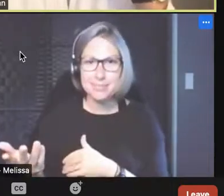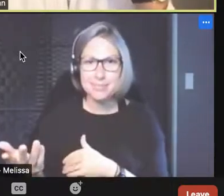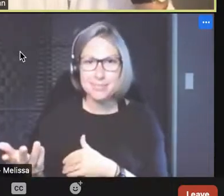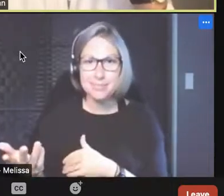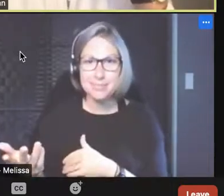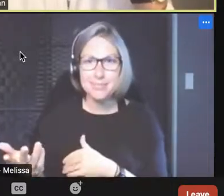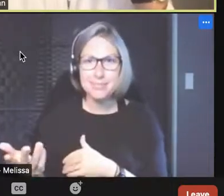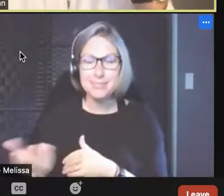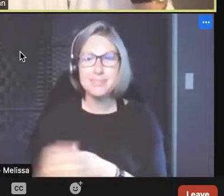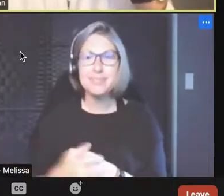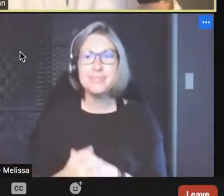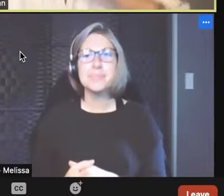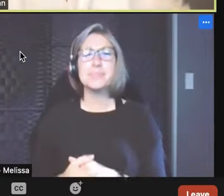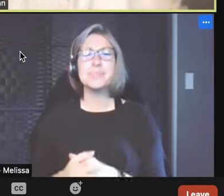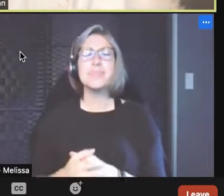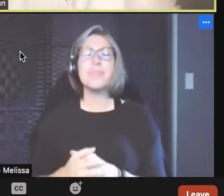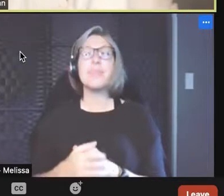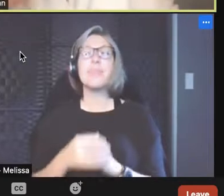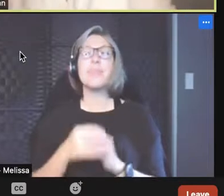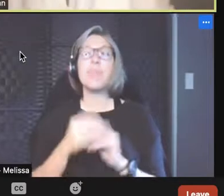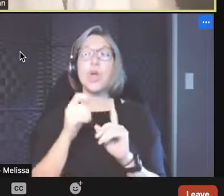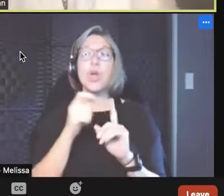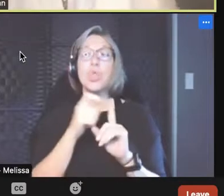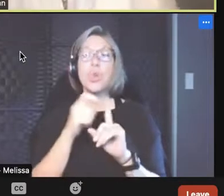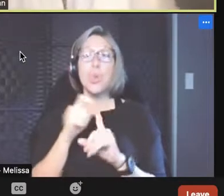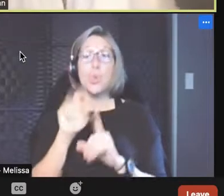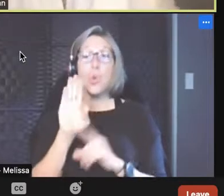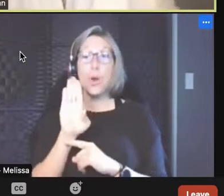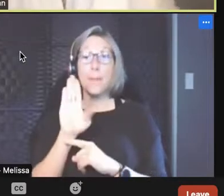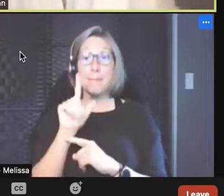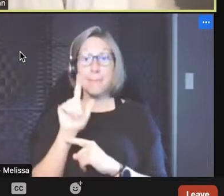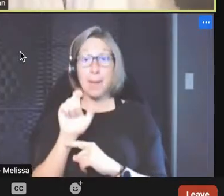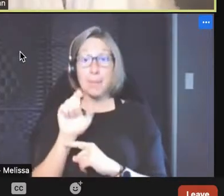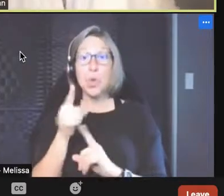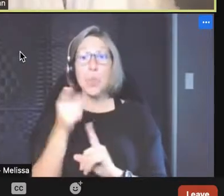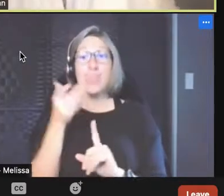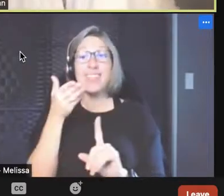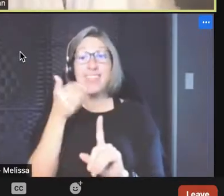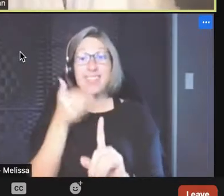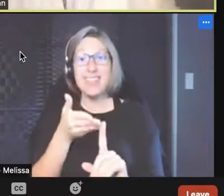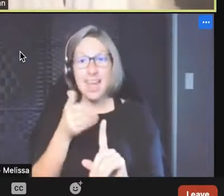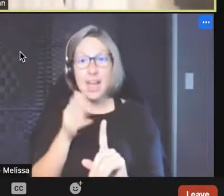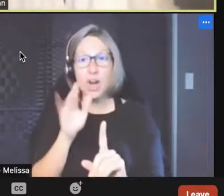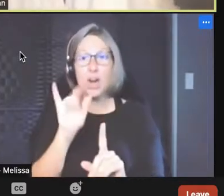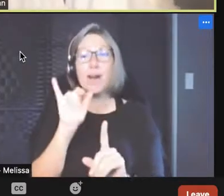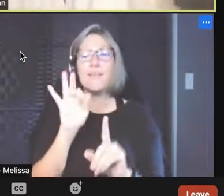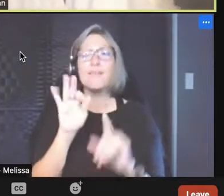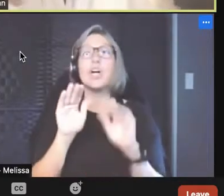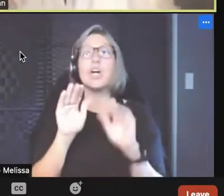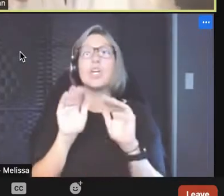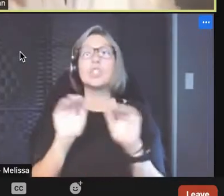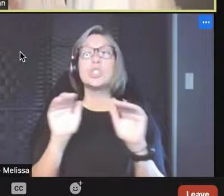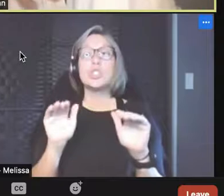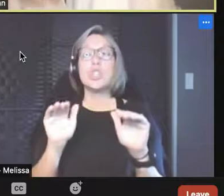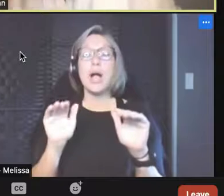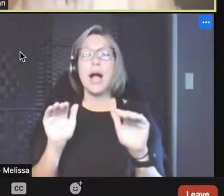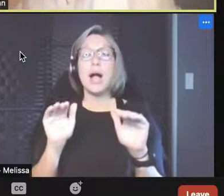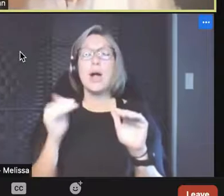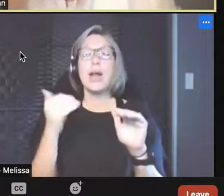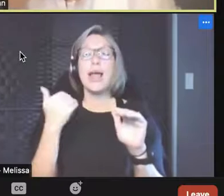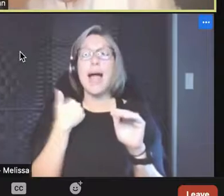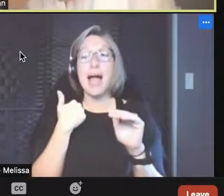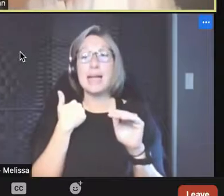So the word bubbling is only there when a child has the